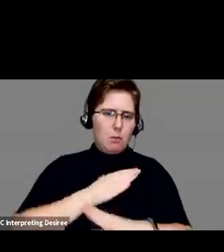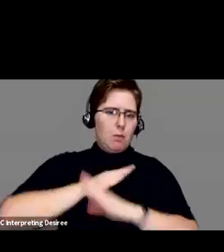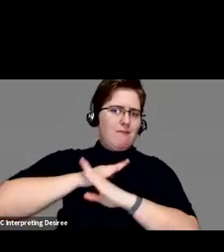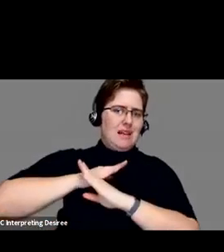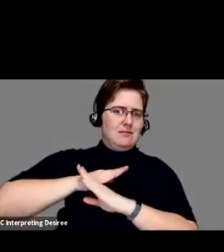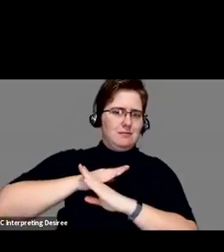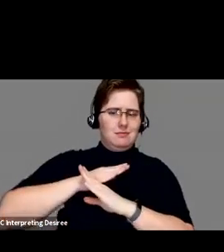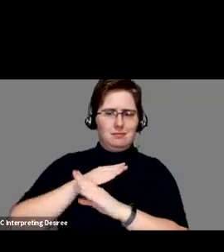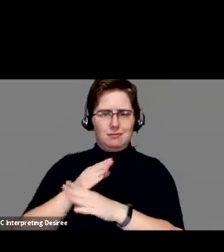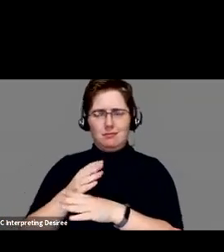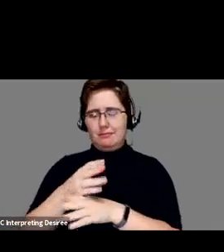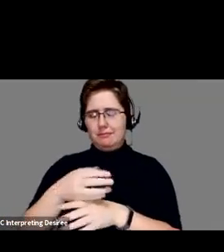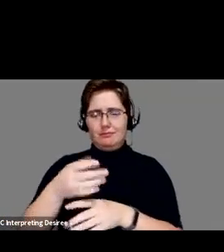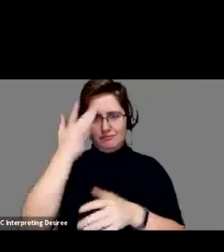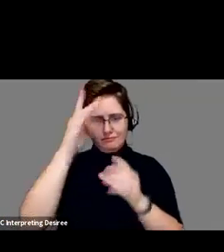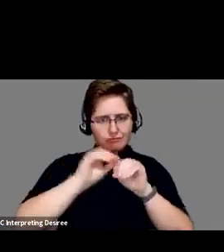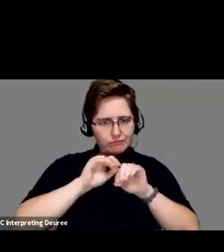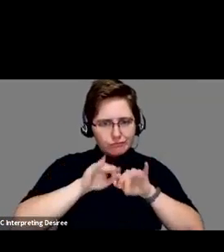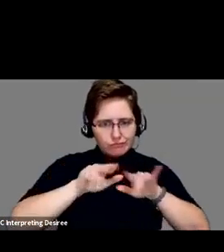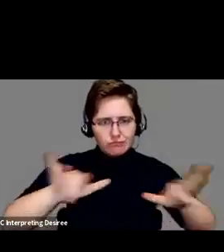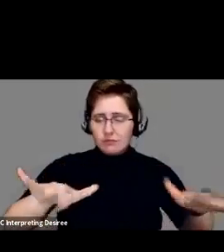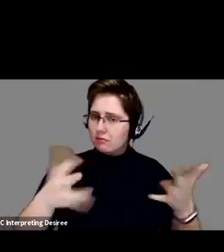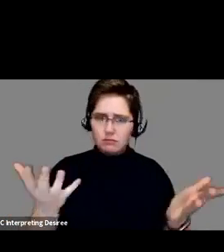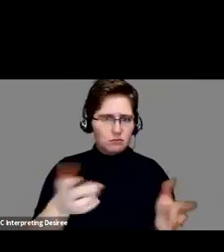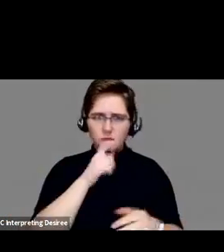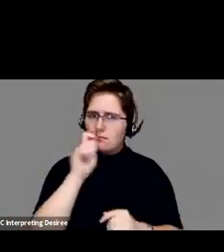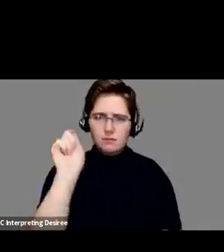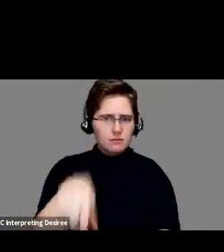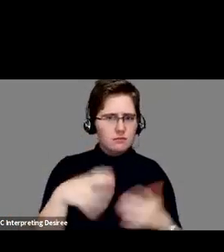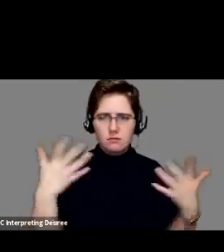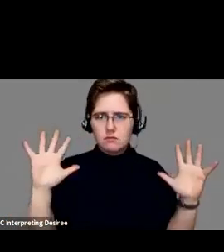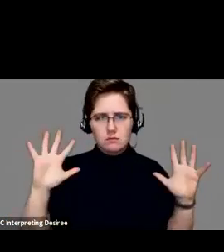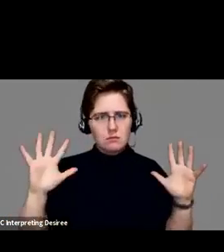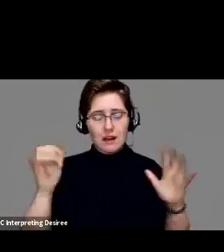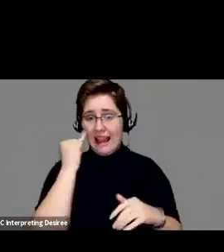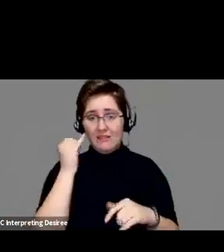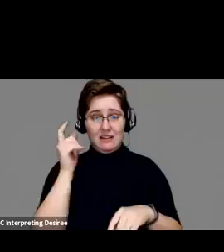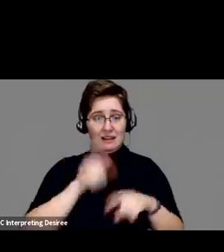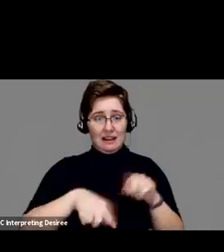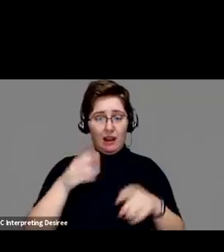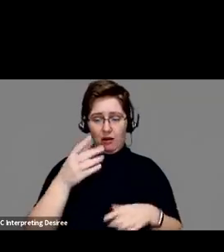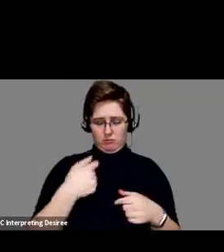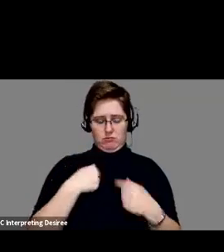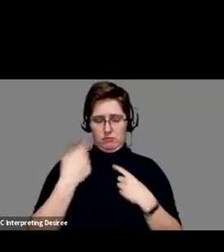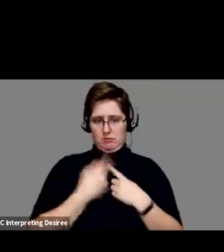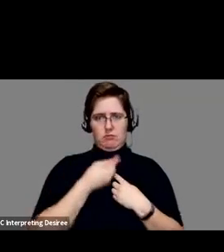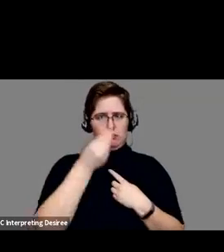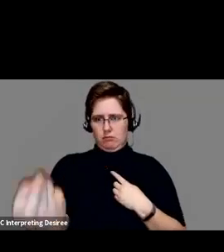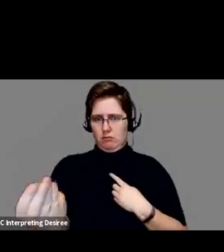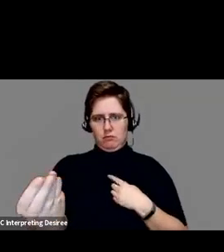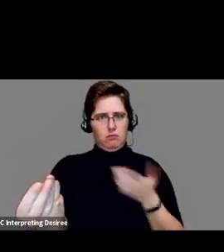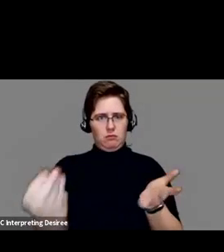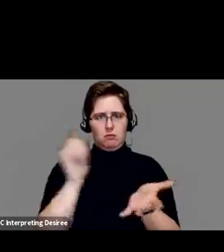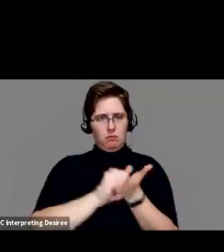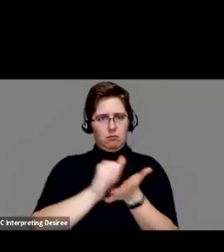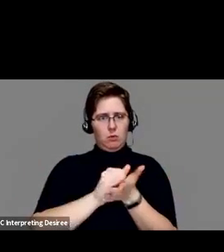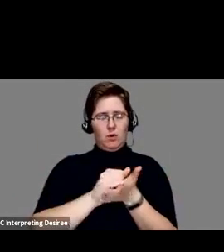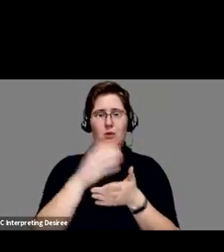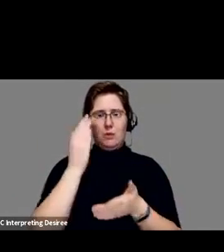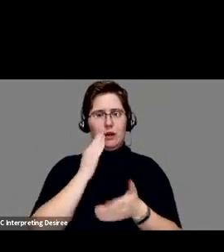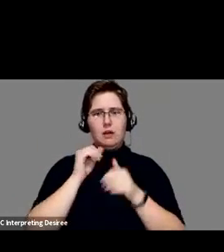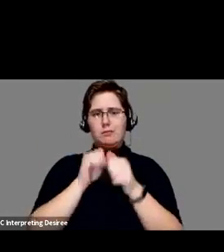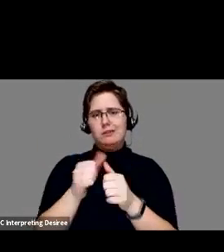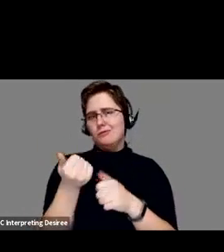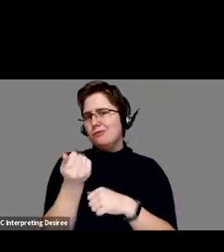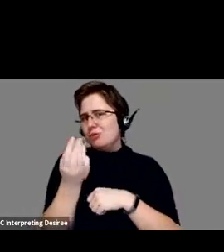the transmission, hands down. If the virus can't go from one person to another, we know the virus lasts for a